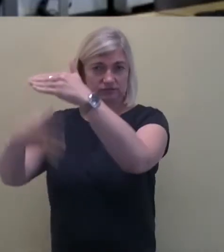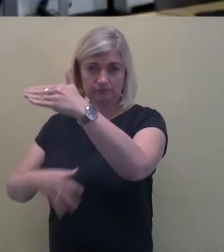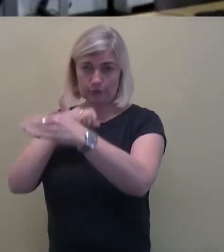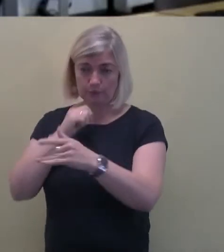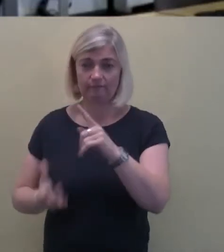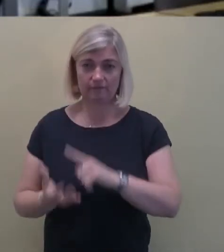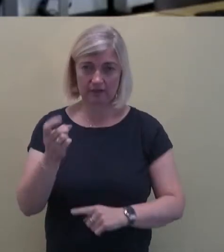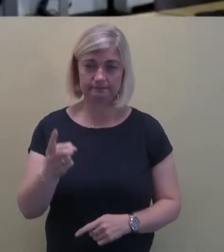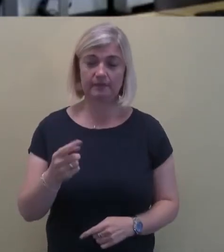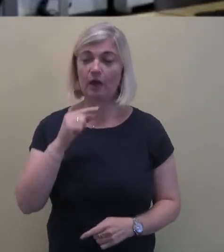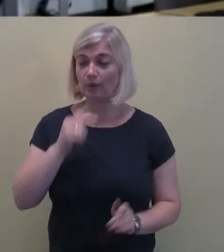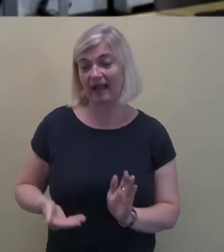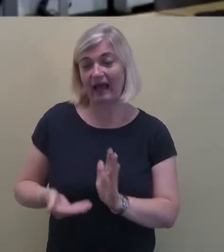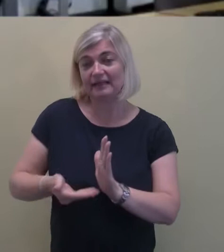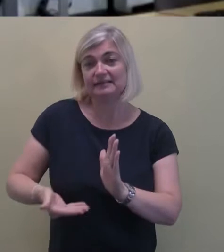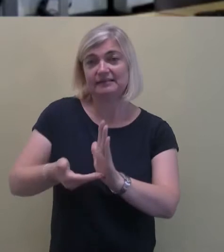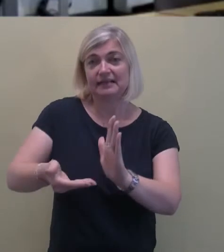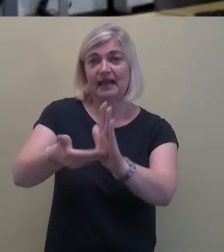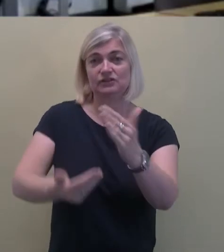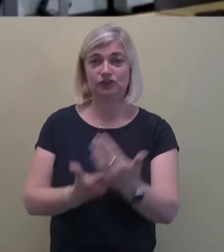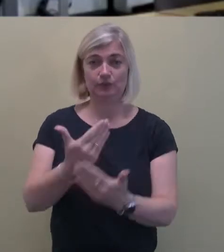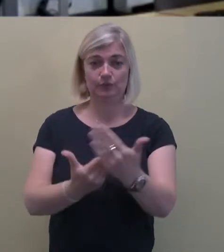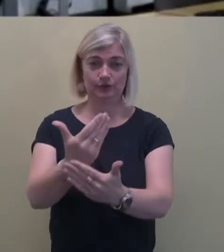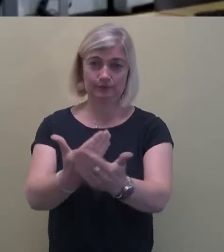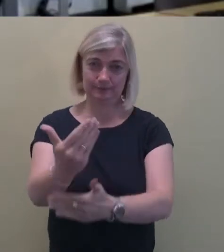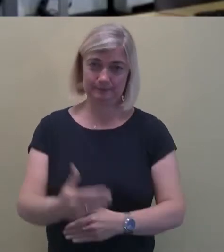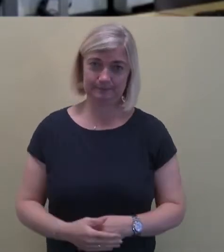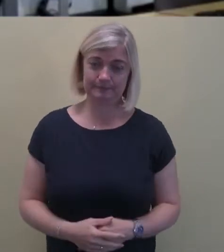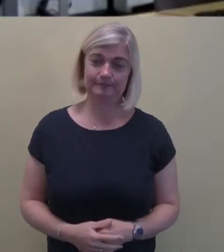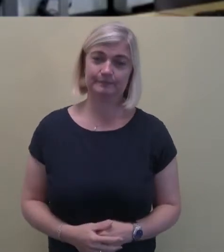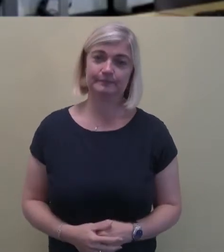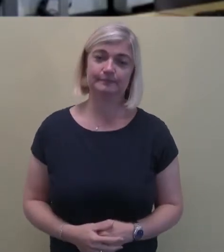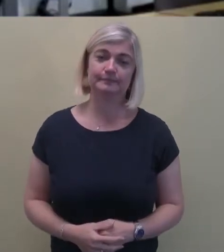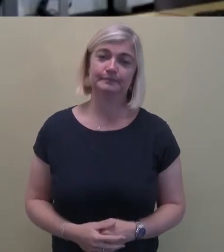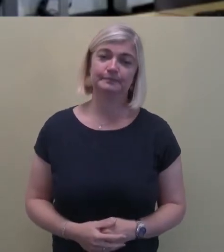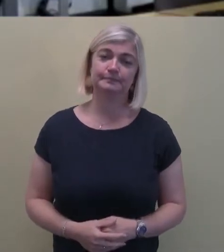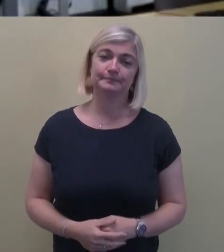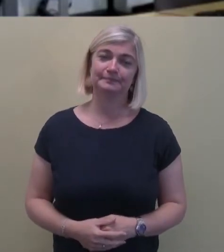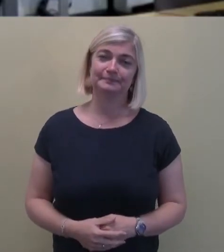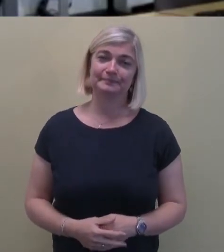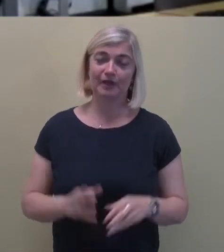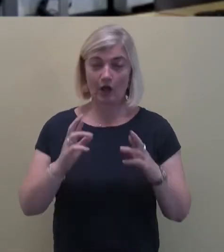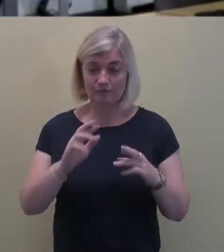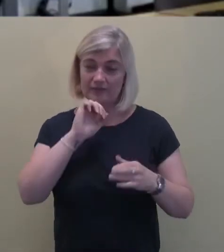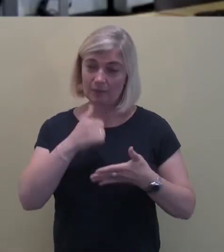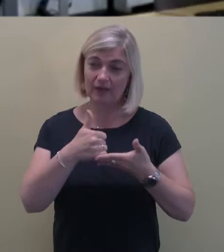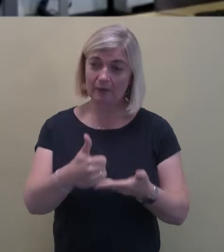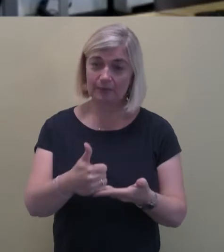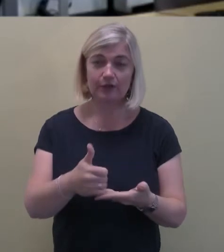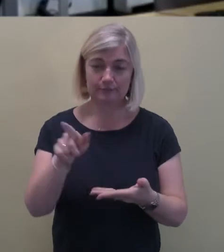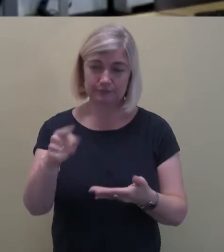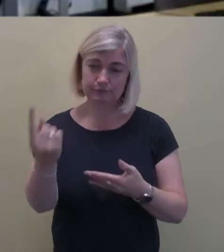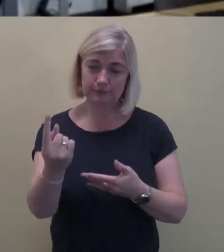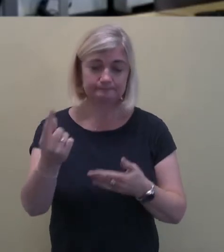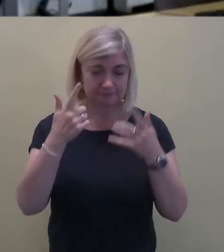is safe to let people come back into college and safely as well. So what we are trying to arrange, obviously once we know